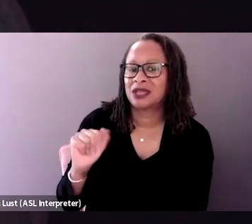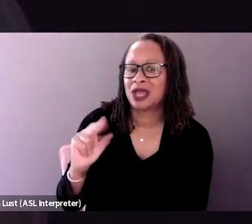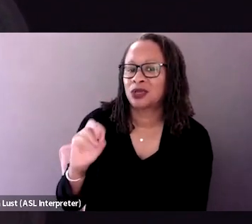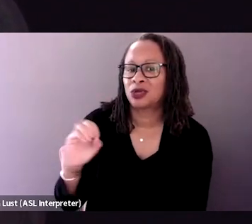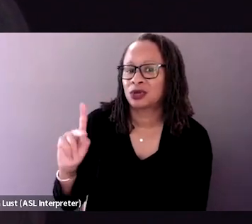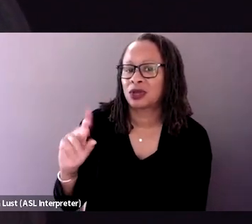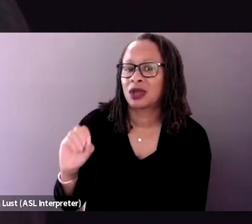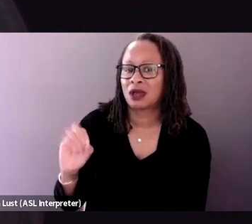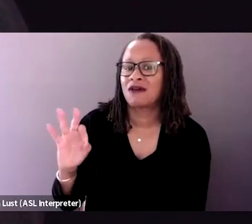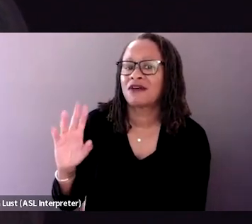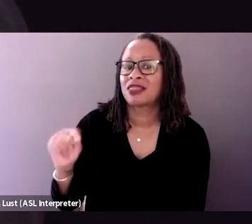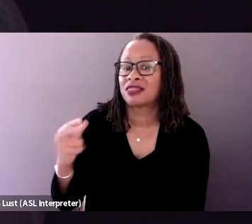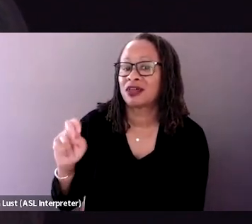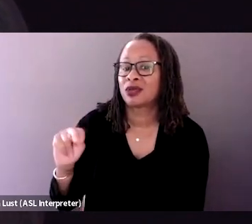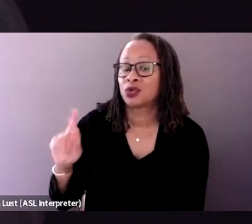classic.